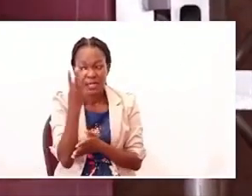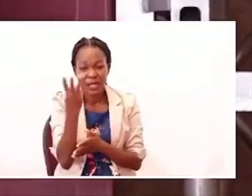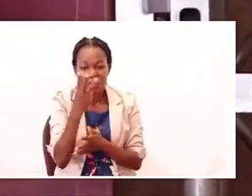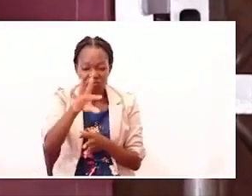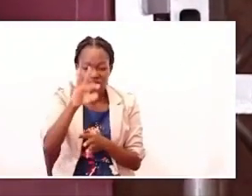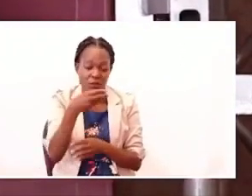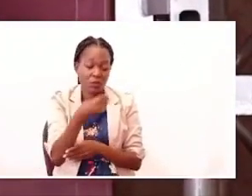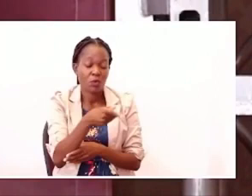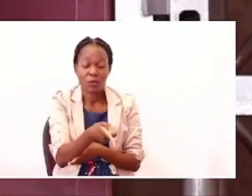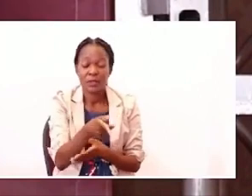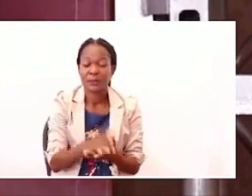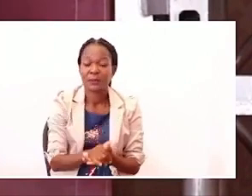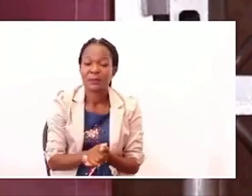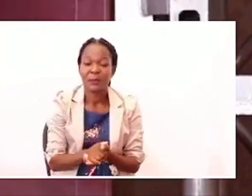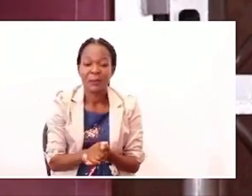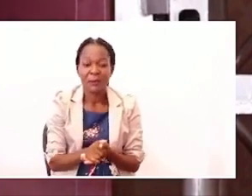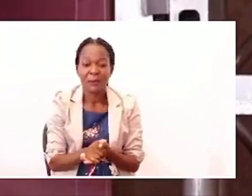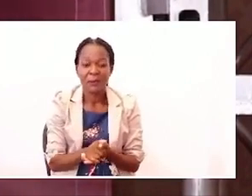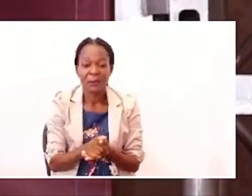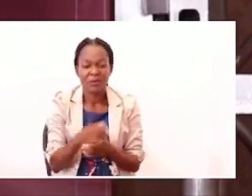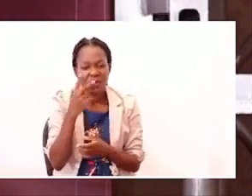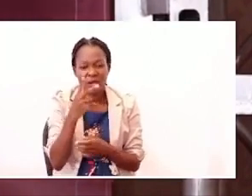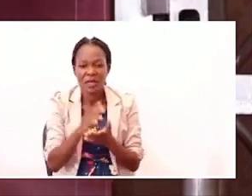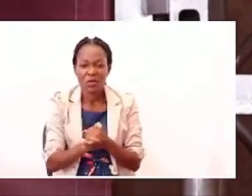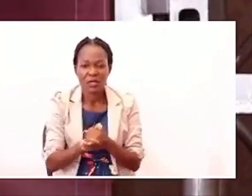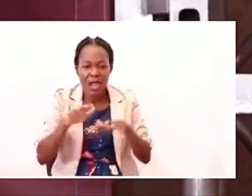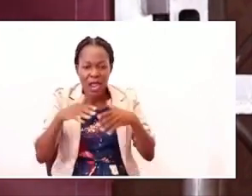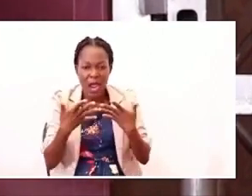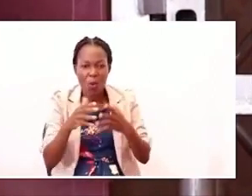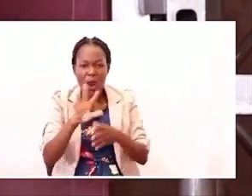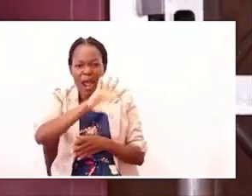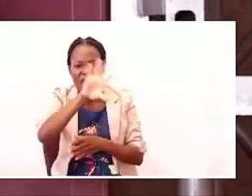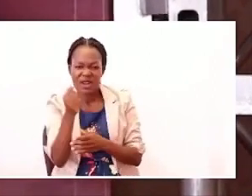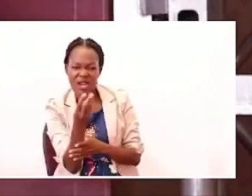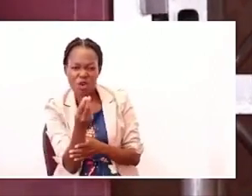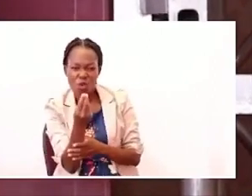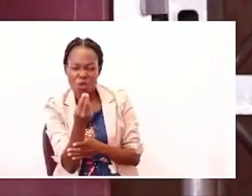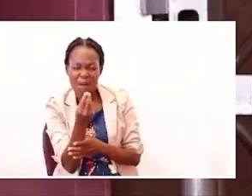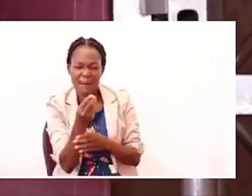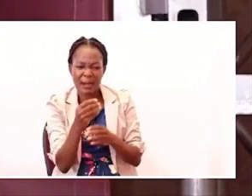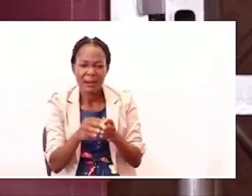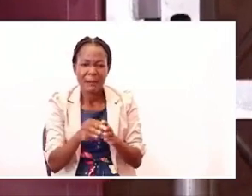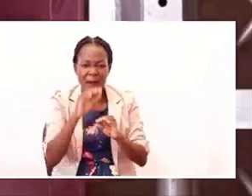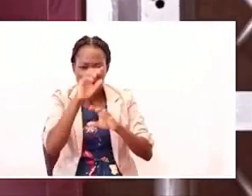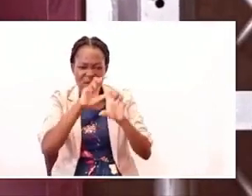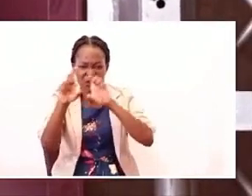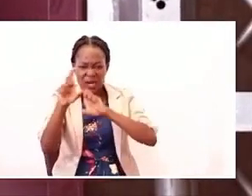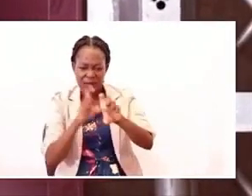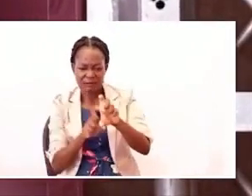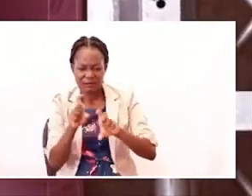note is that the structures of African economies make it impossible for them to actually respond